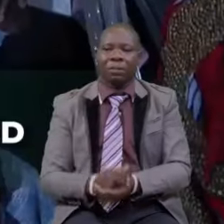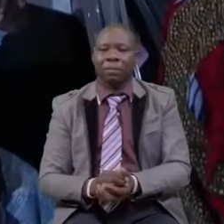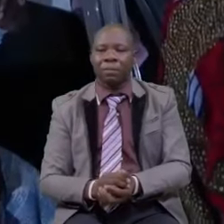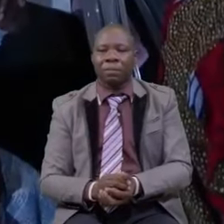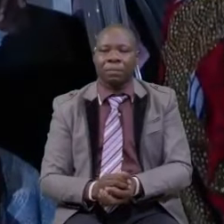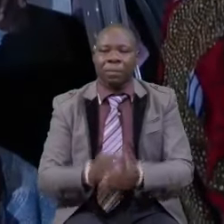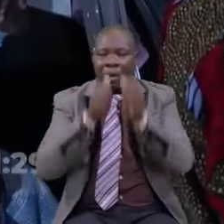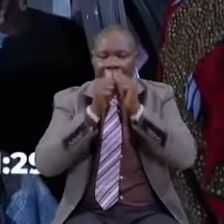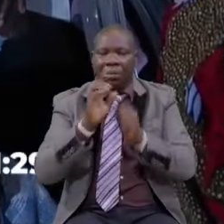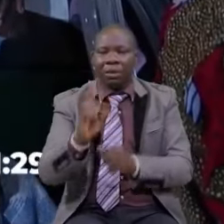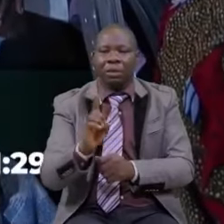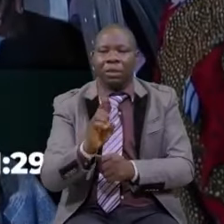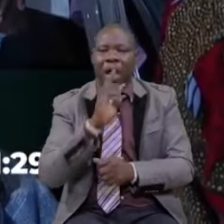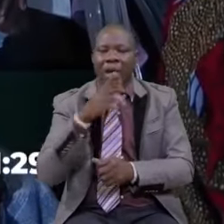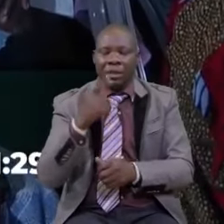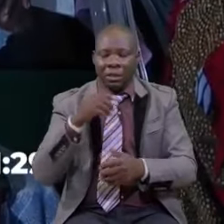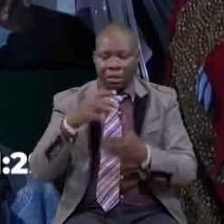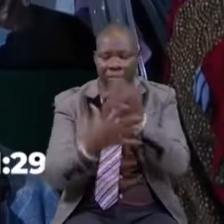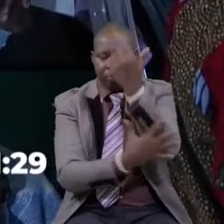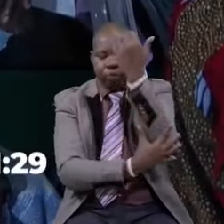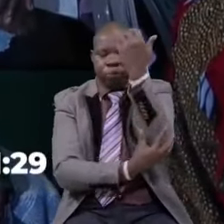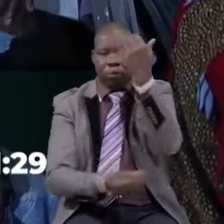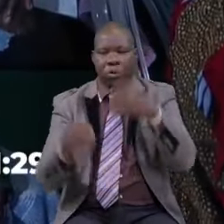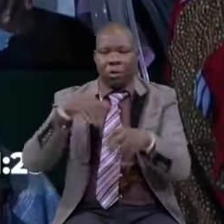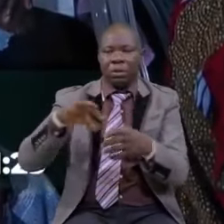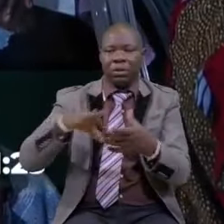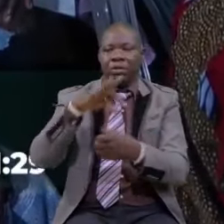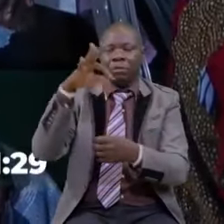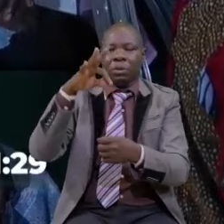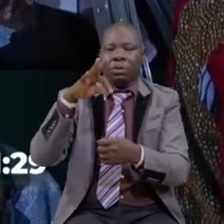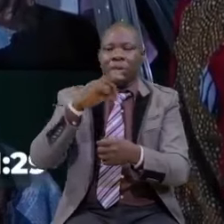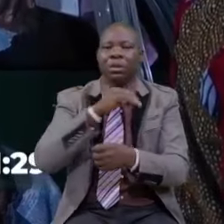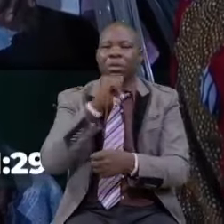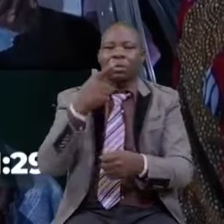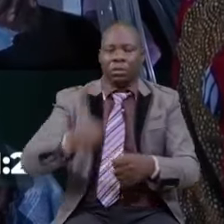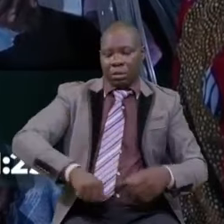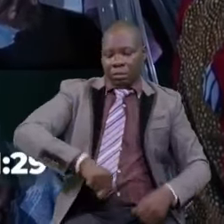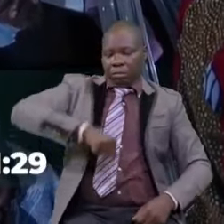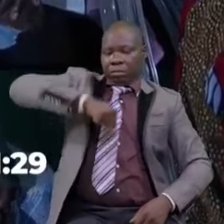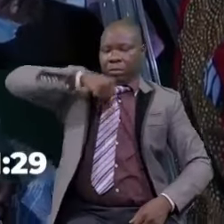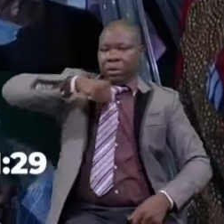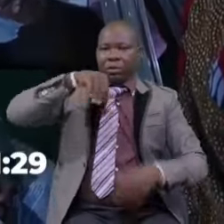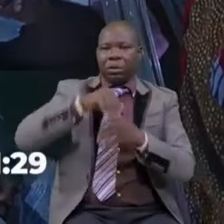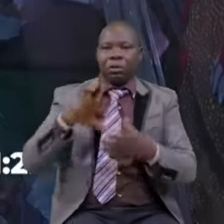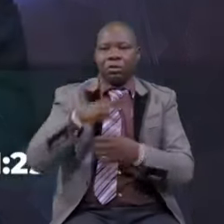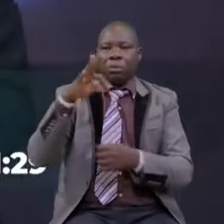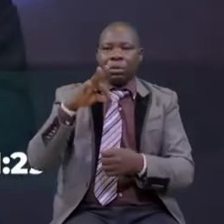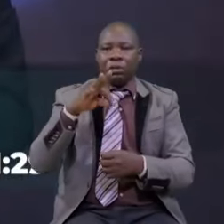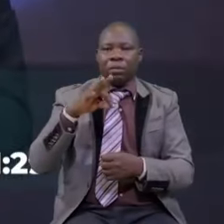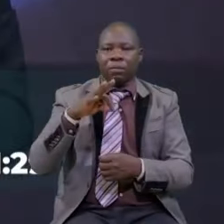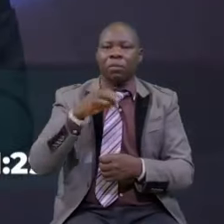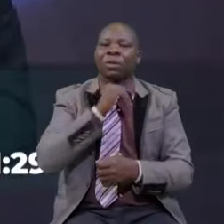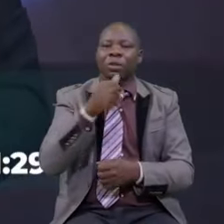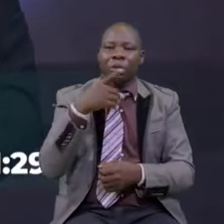3, blessed are the poor in spirit, not the proud in spirit, not